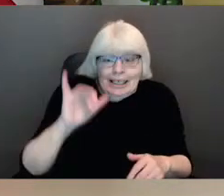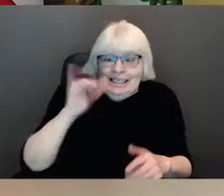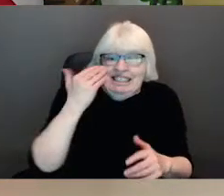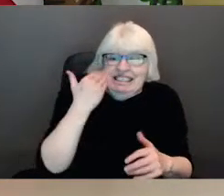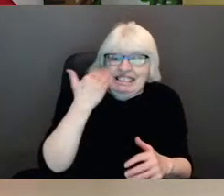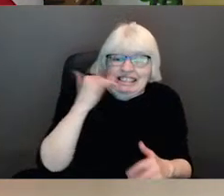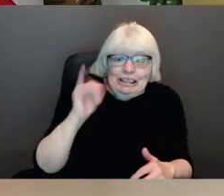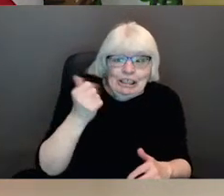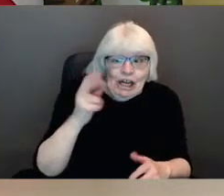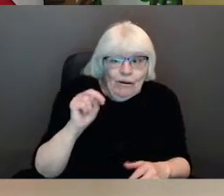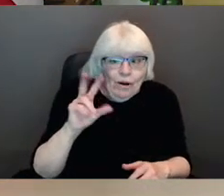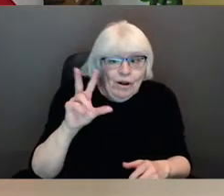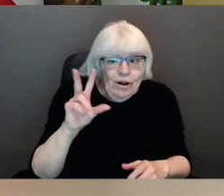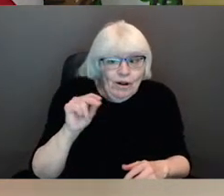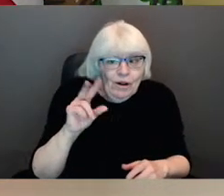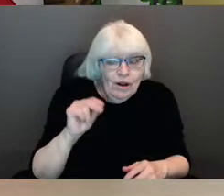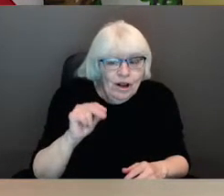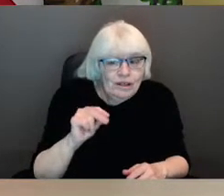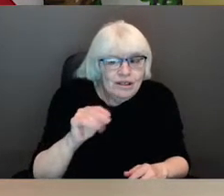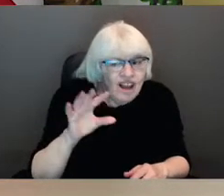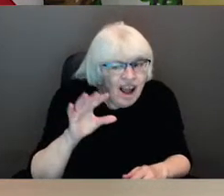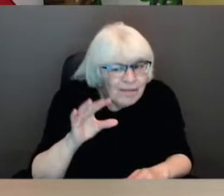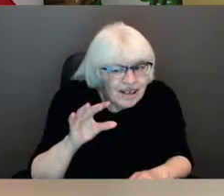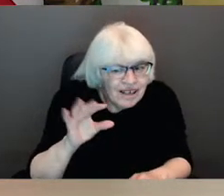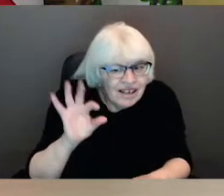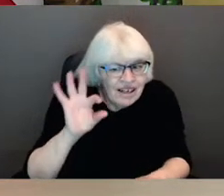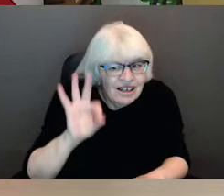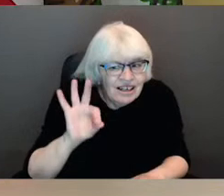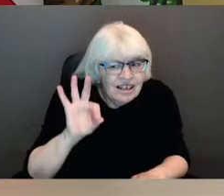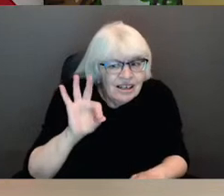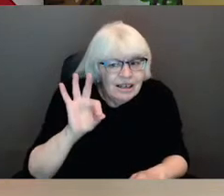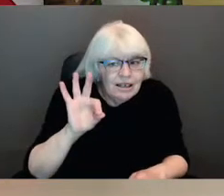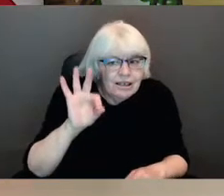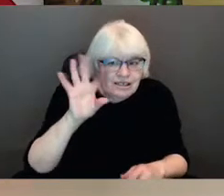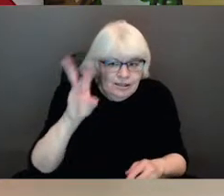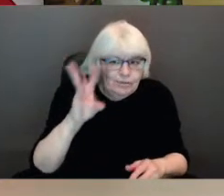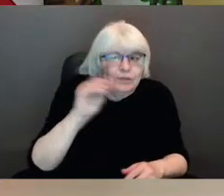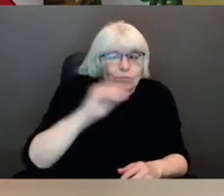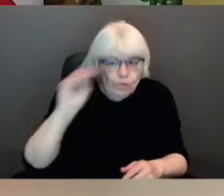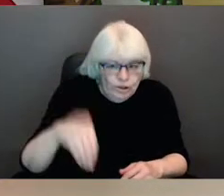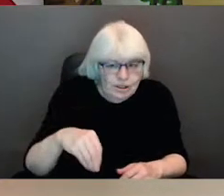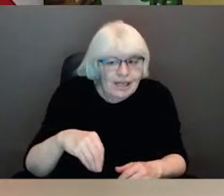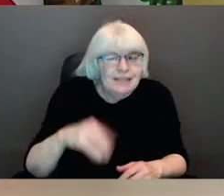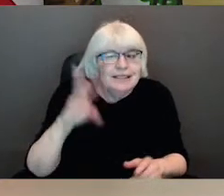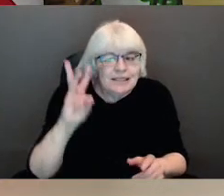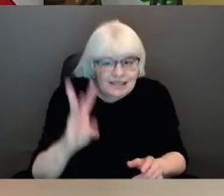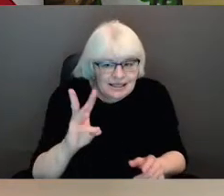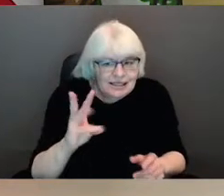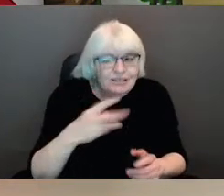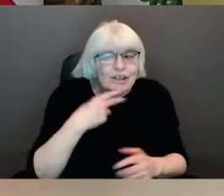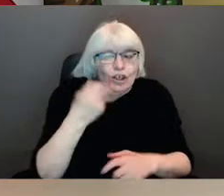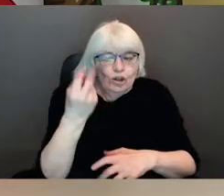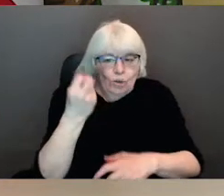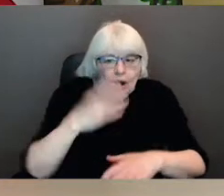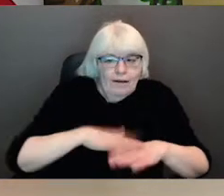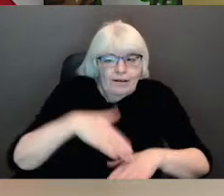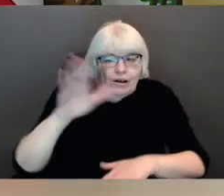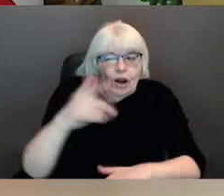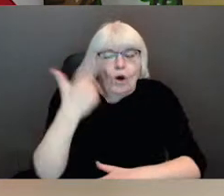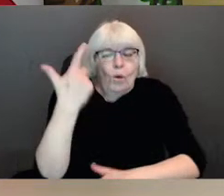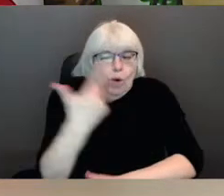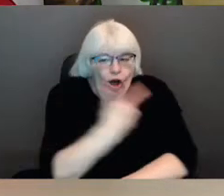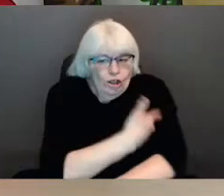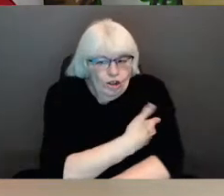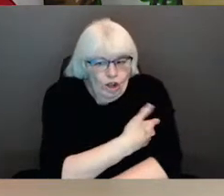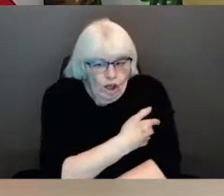96.6% of eligible residents aged 12 and over have received at least 1 dose, and 93.4% have had 2 doses.